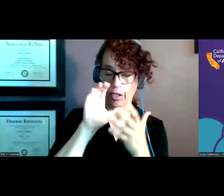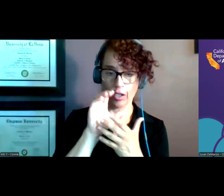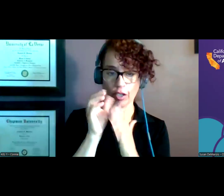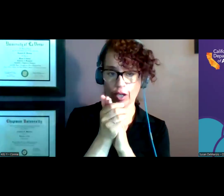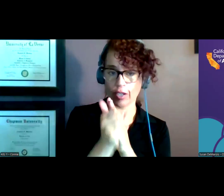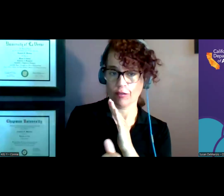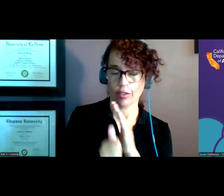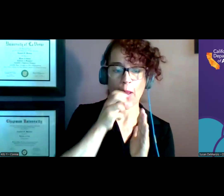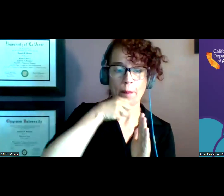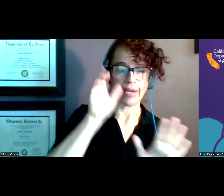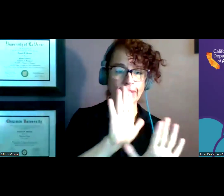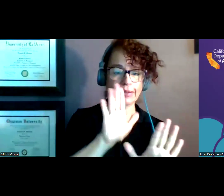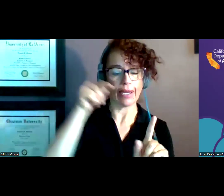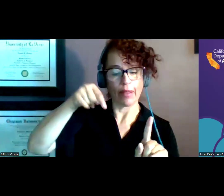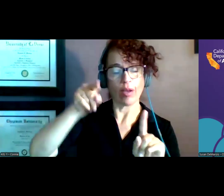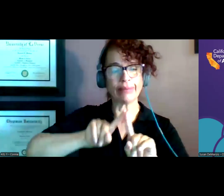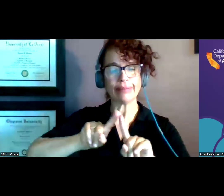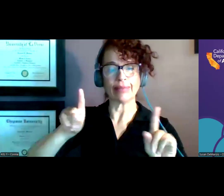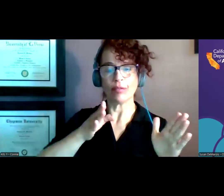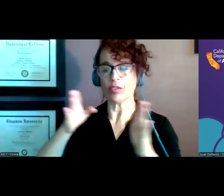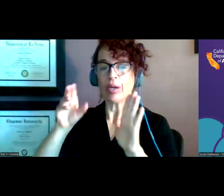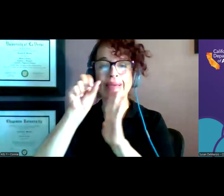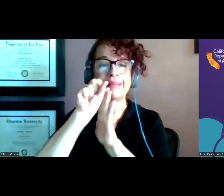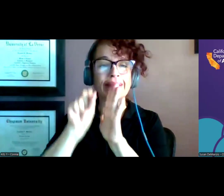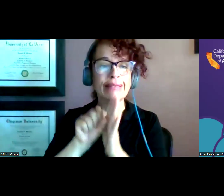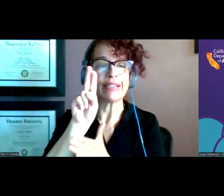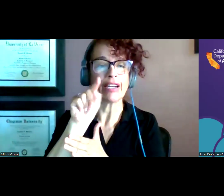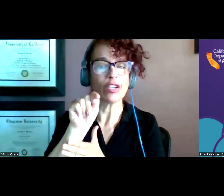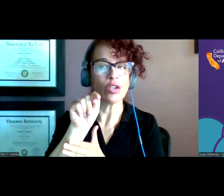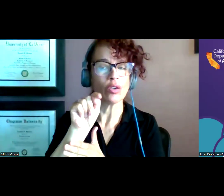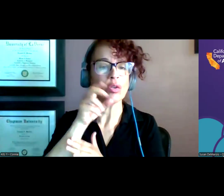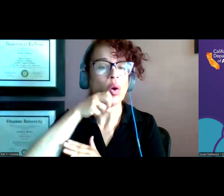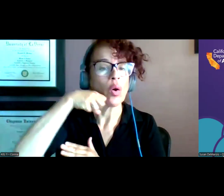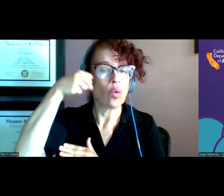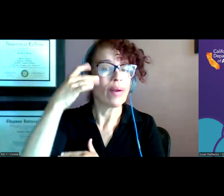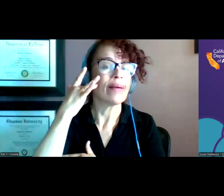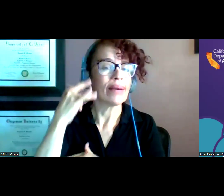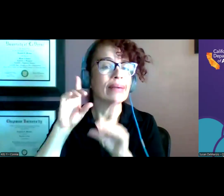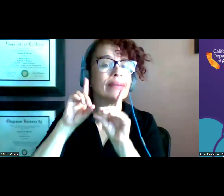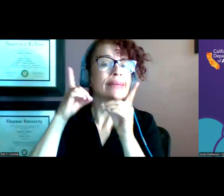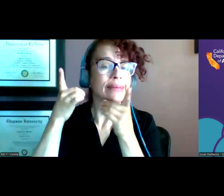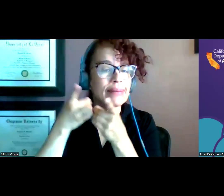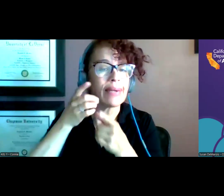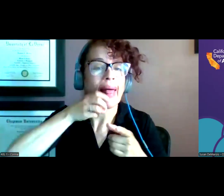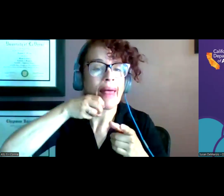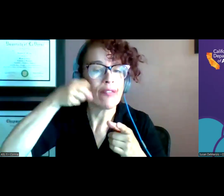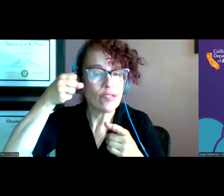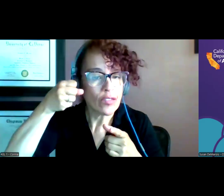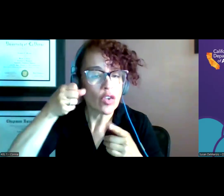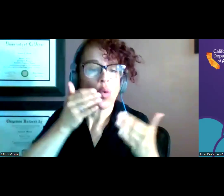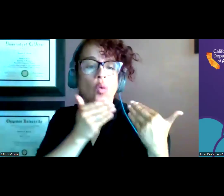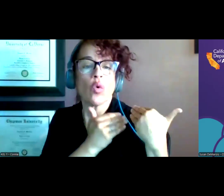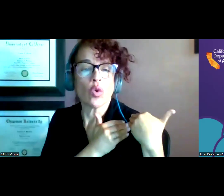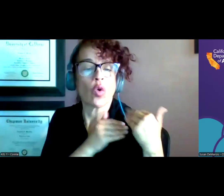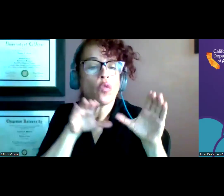plan for aging. This is something that the State Unit on Aging, which is California Department of Aging, we're responsible